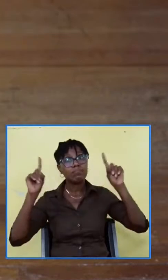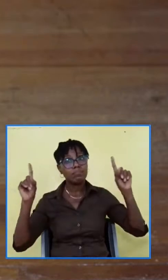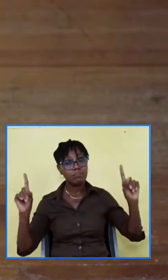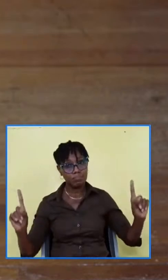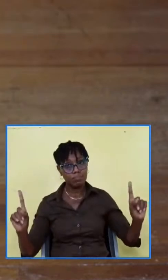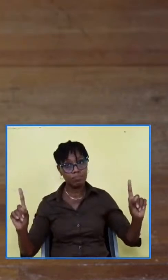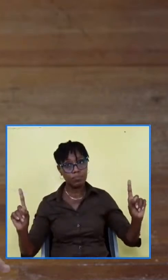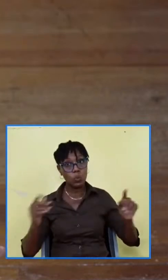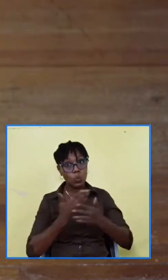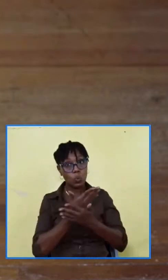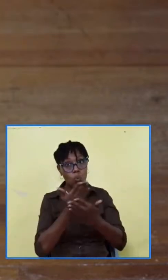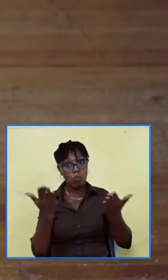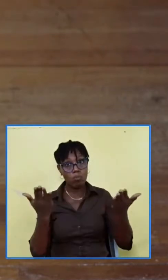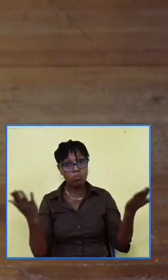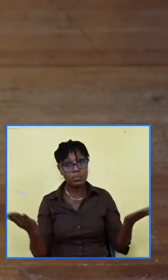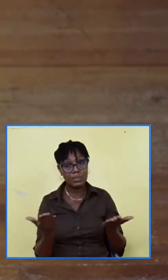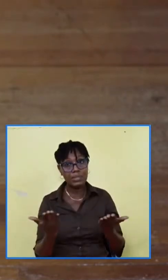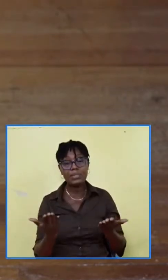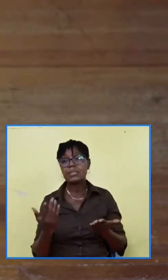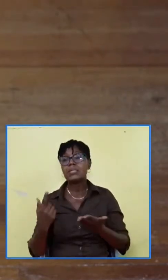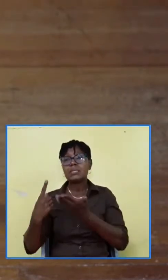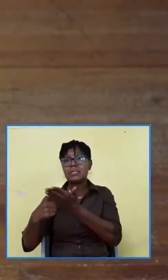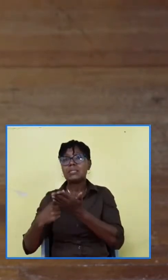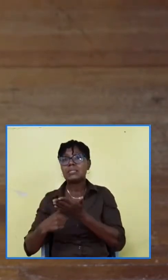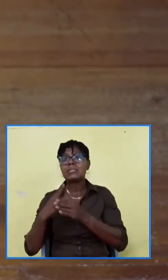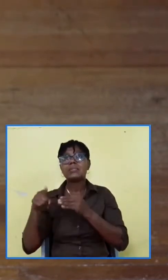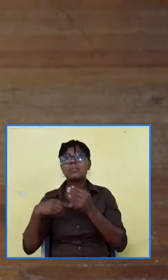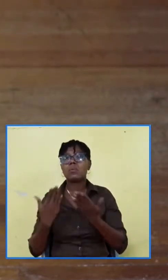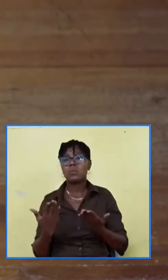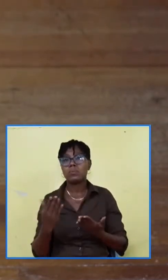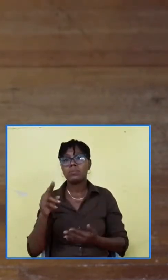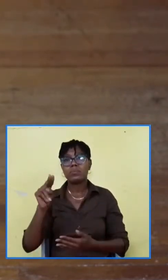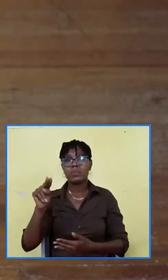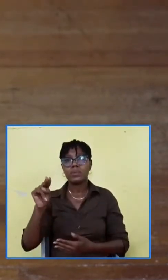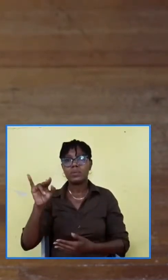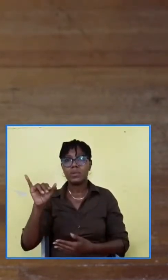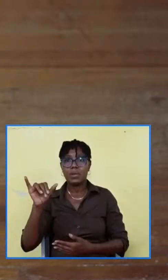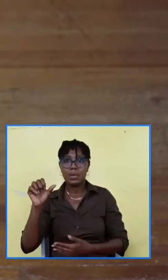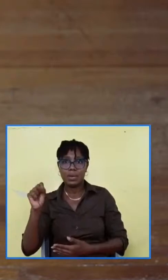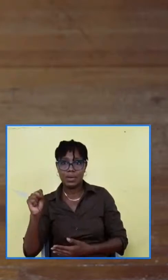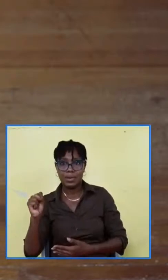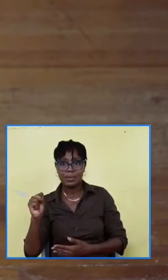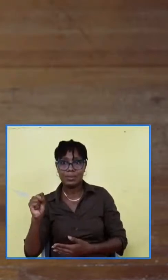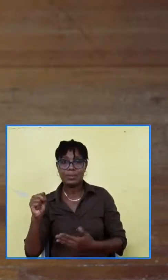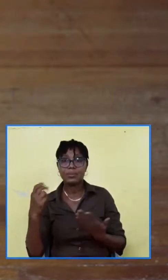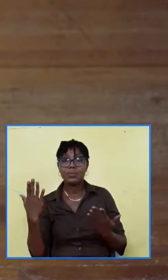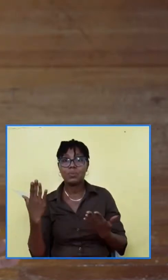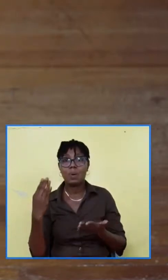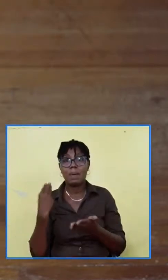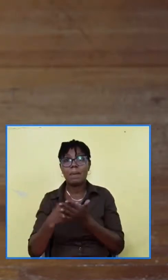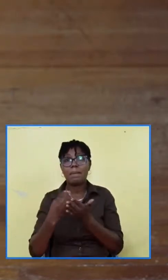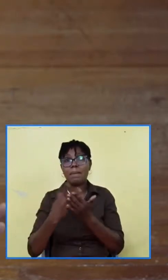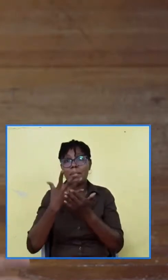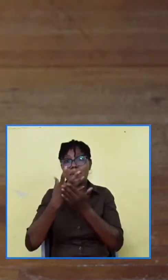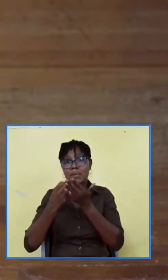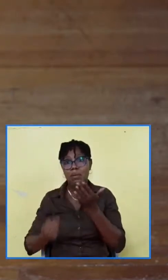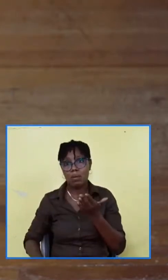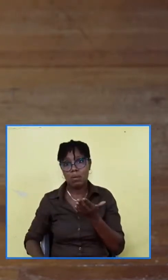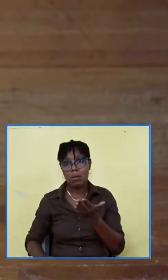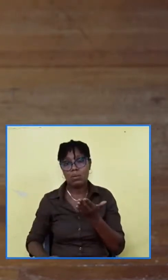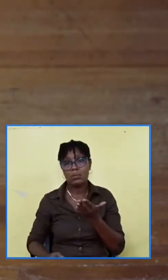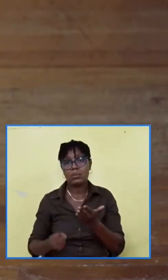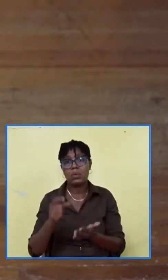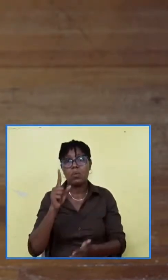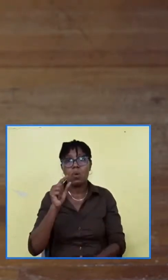for the audience, the discussion is about NIS lost, let's say $1 billion. It's about 1.3